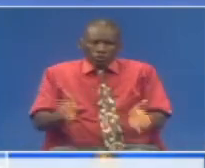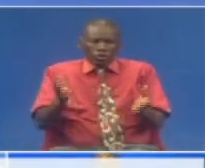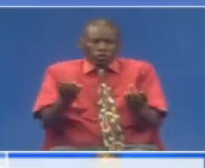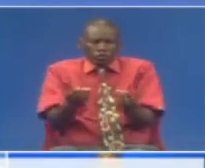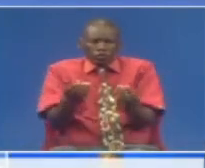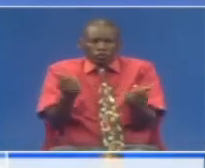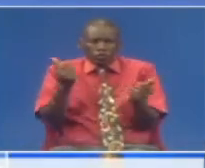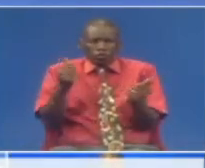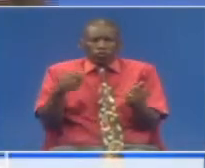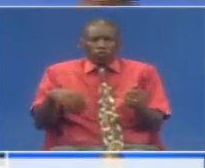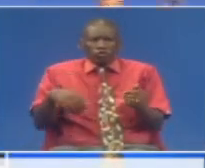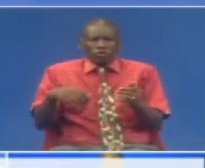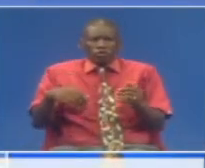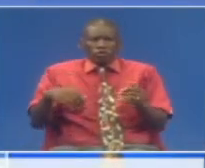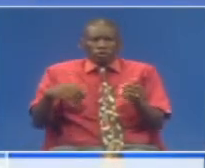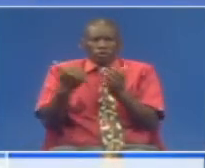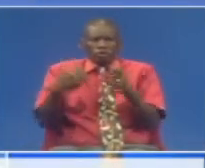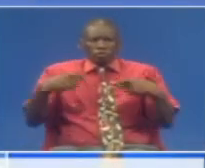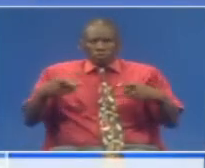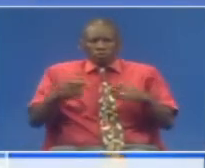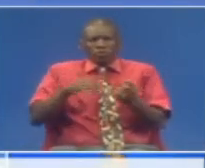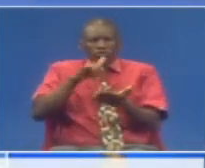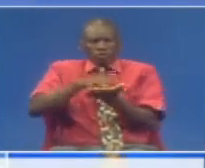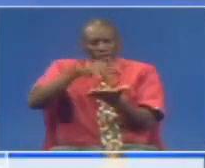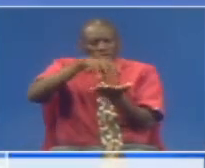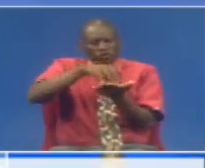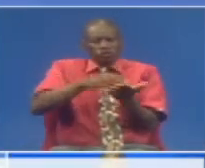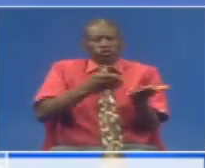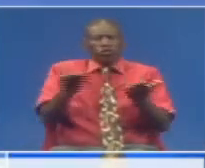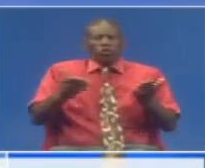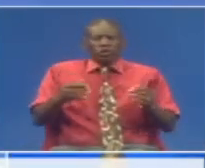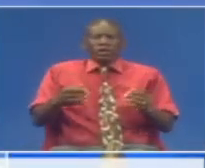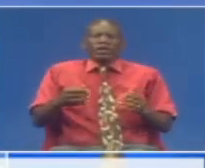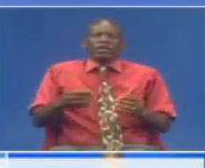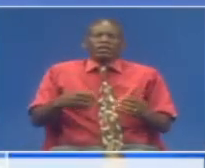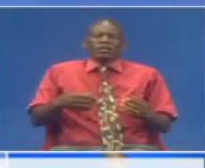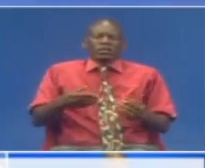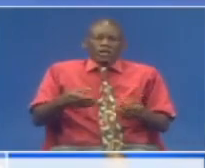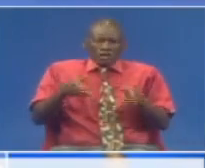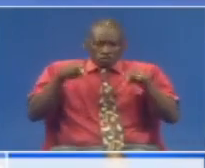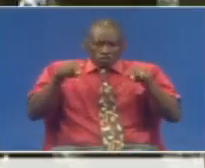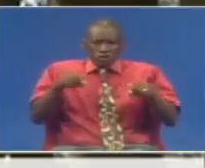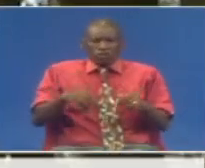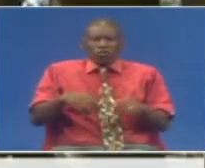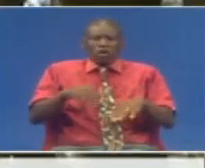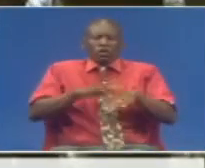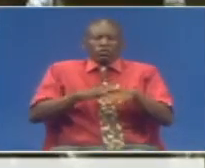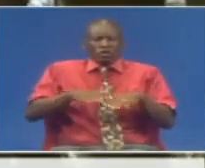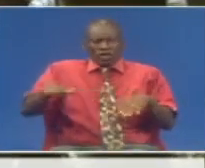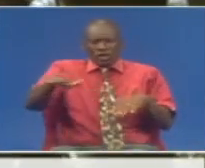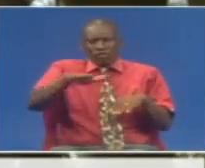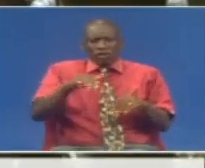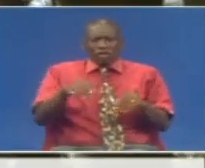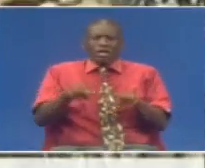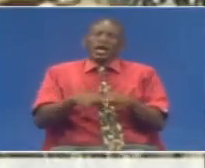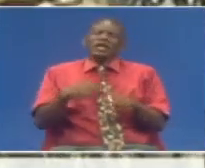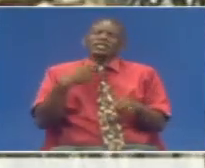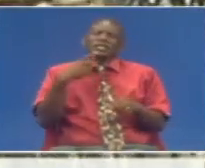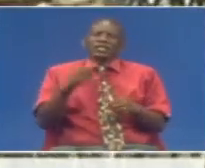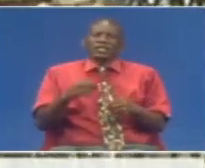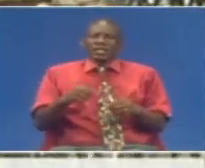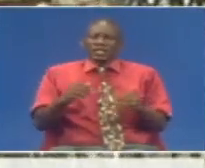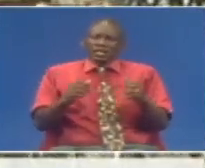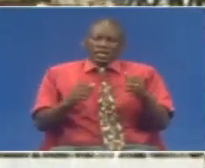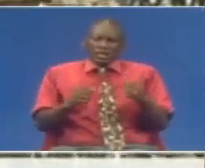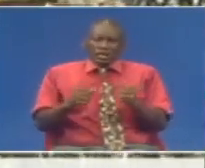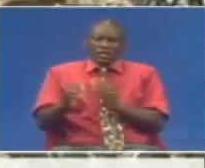out people from that situation where they are today to a new environment. As he sends his troops on the